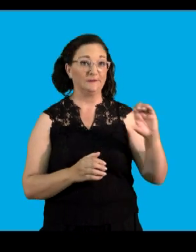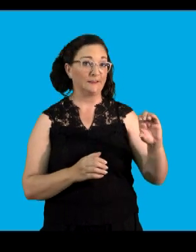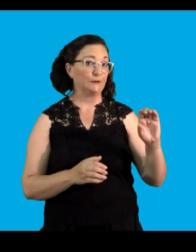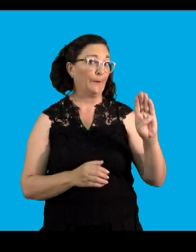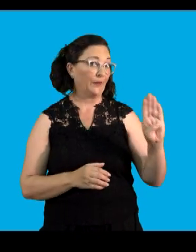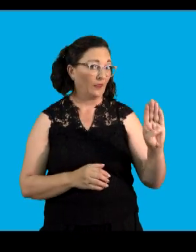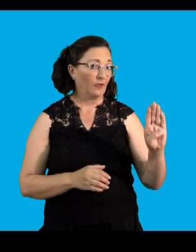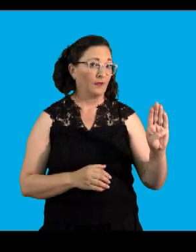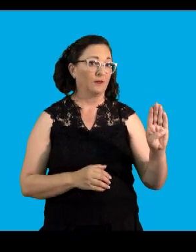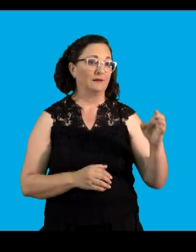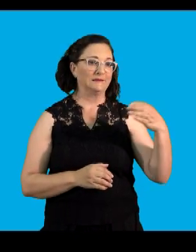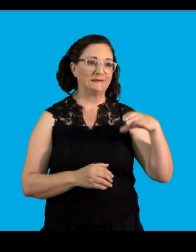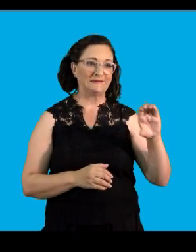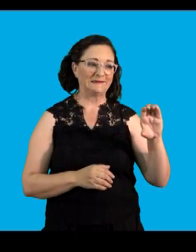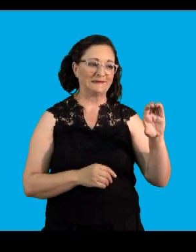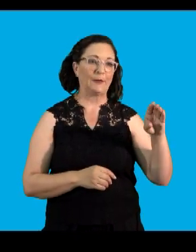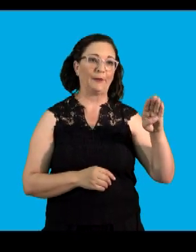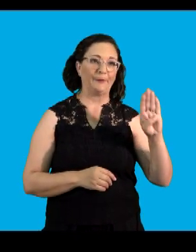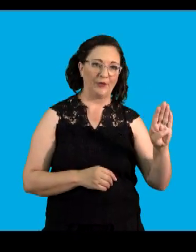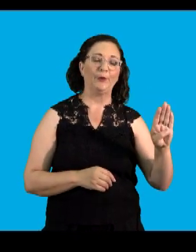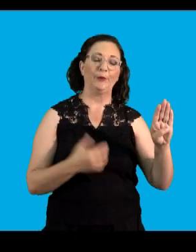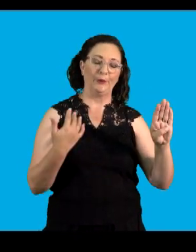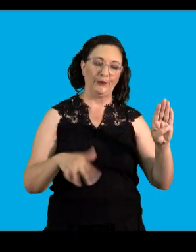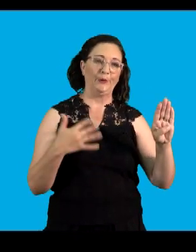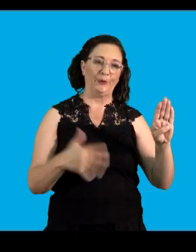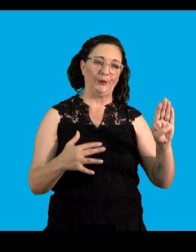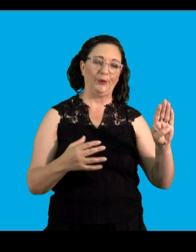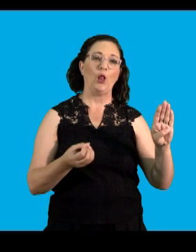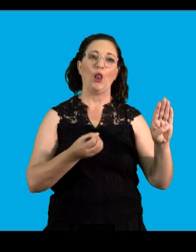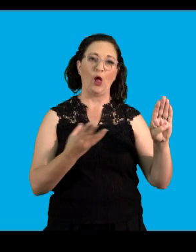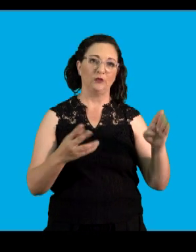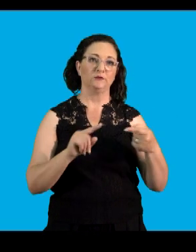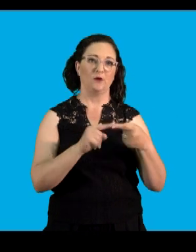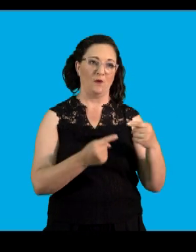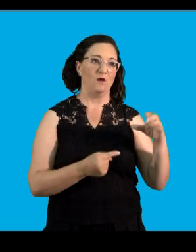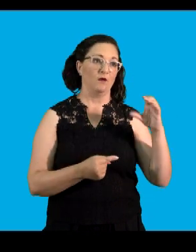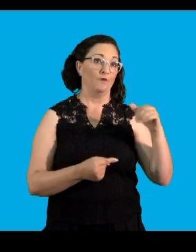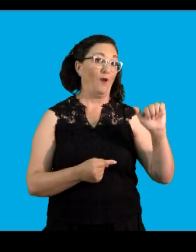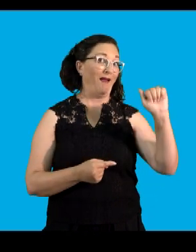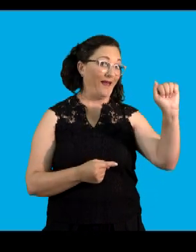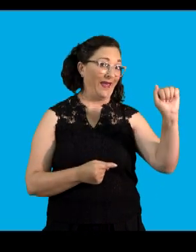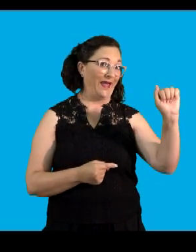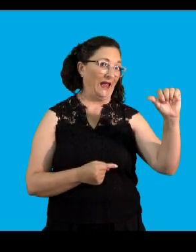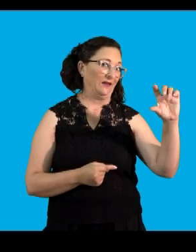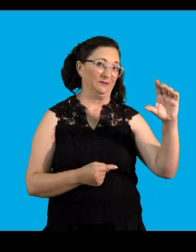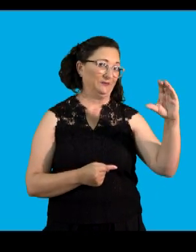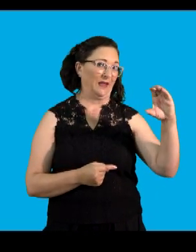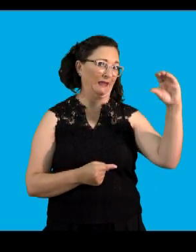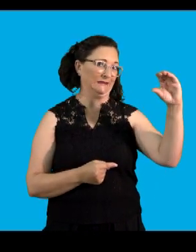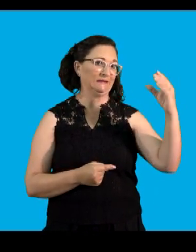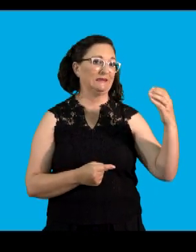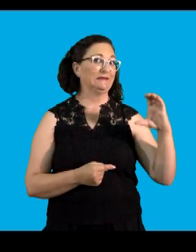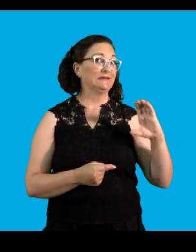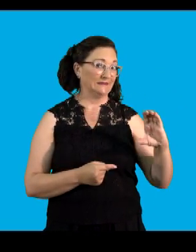can see that it means section B carries a lot of marks comparing to section A and section C. So you just have to